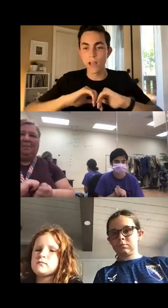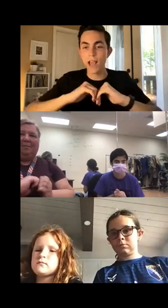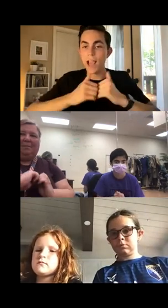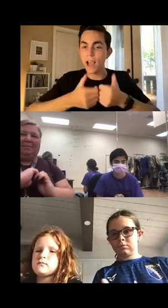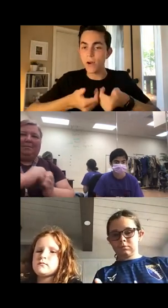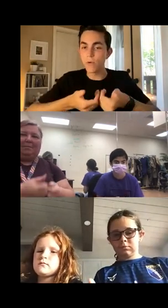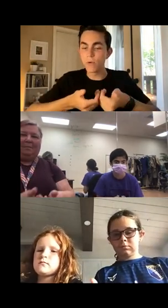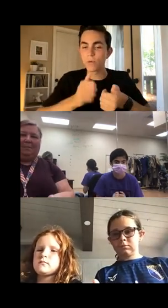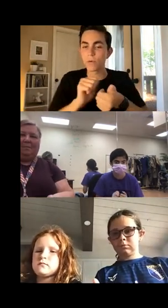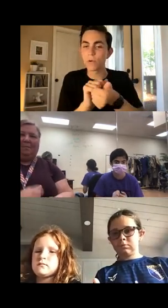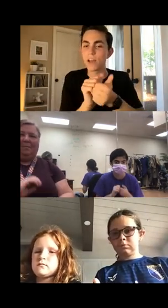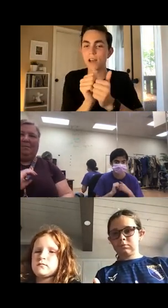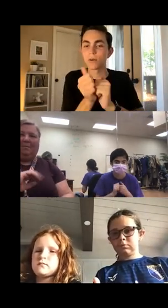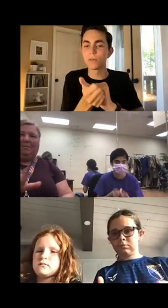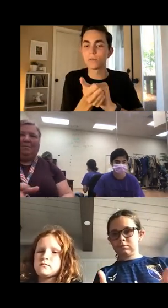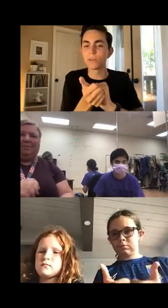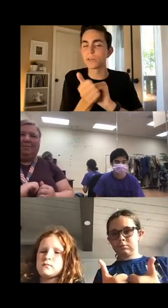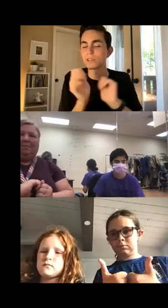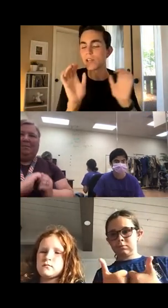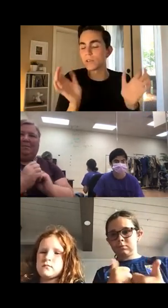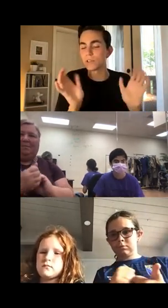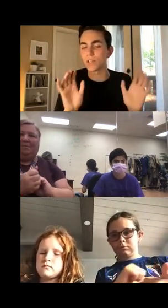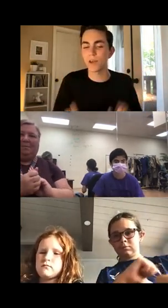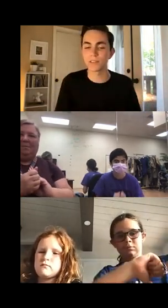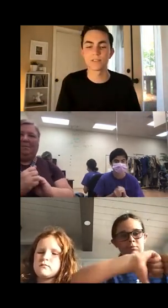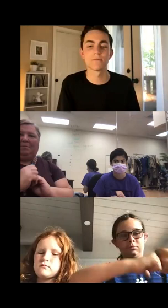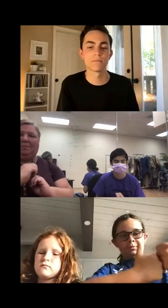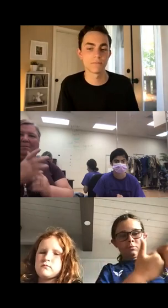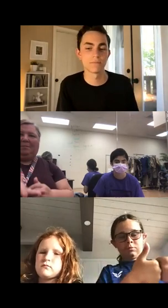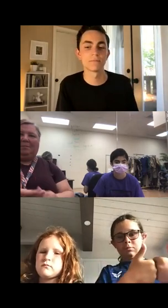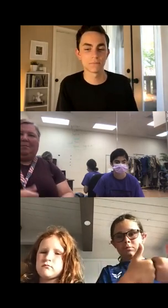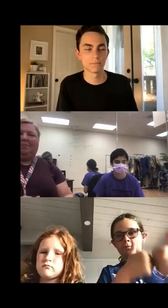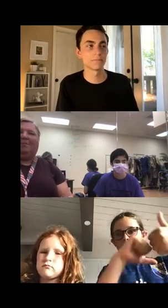so how or how, you can decide what you like best.